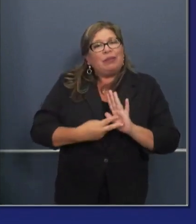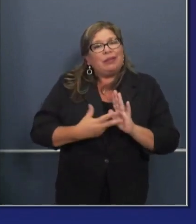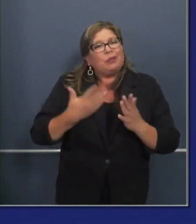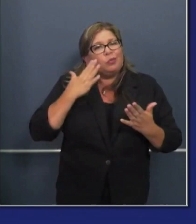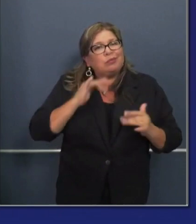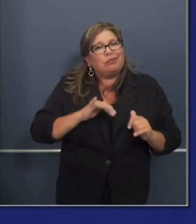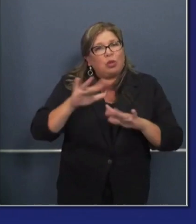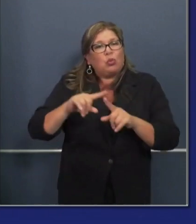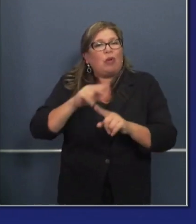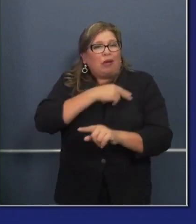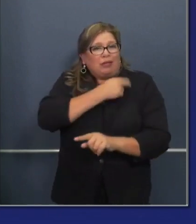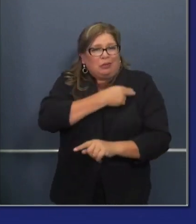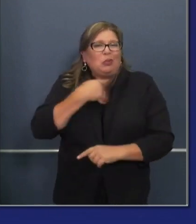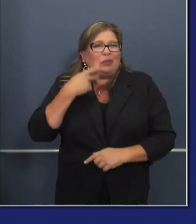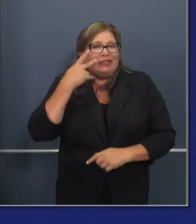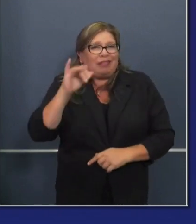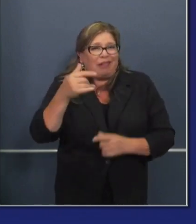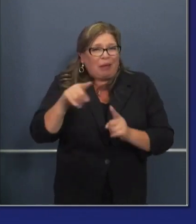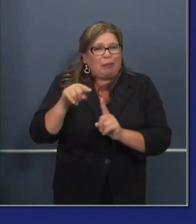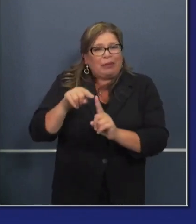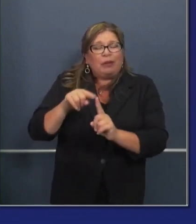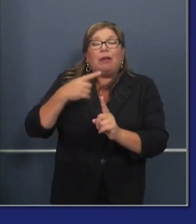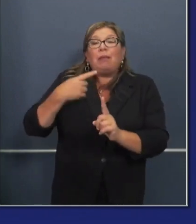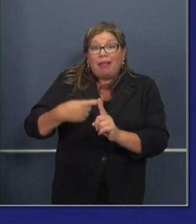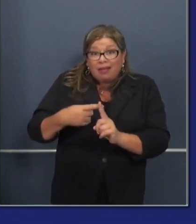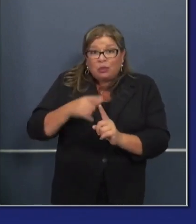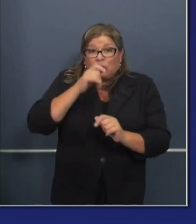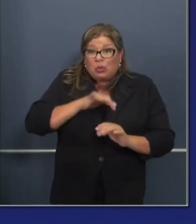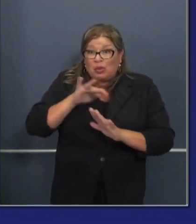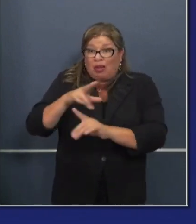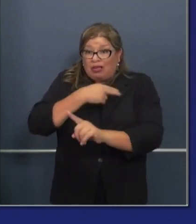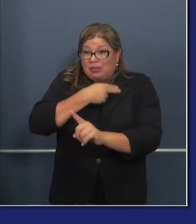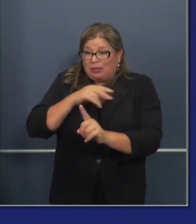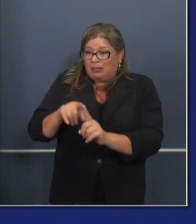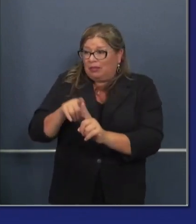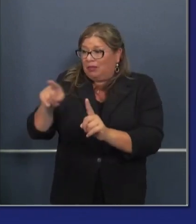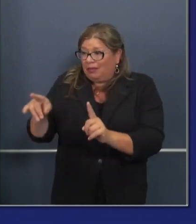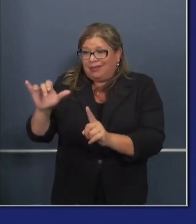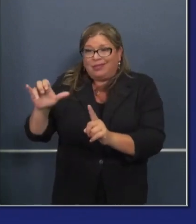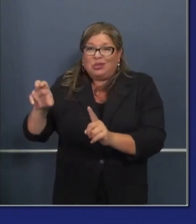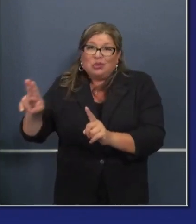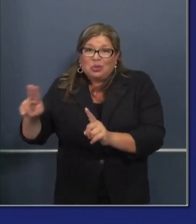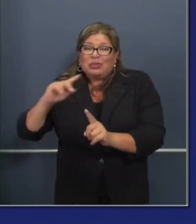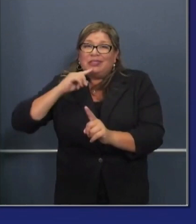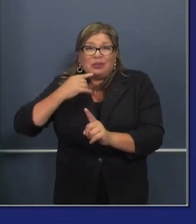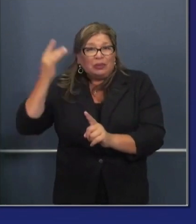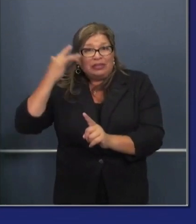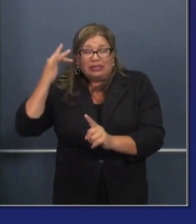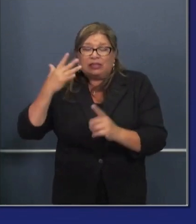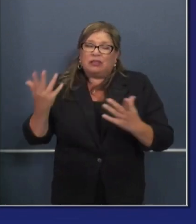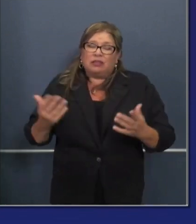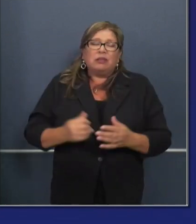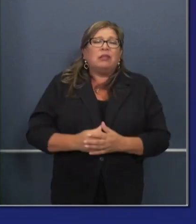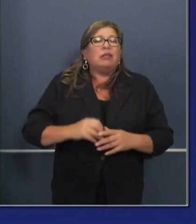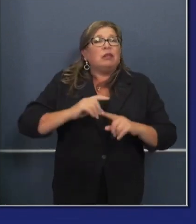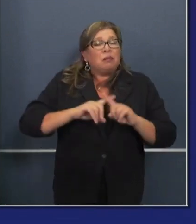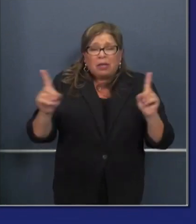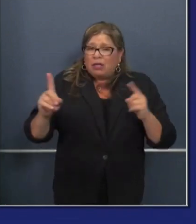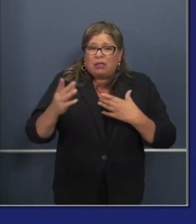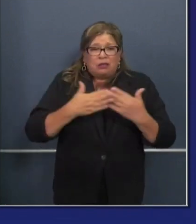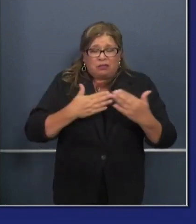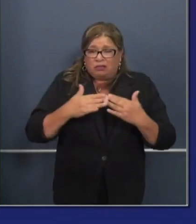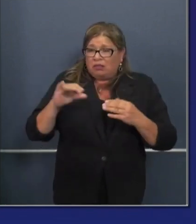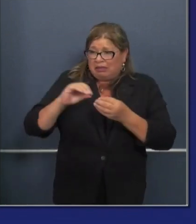hospitals and a subset of that in ICUs. Capacity continue to be stable, nonetheless,